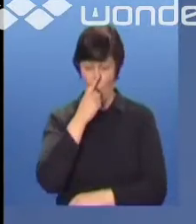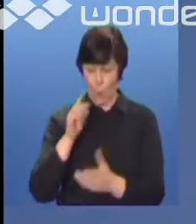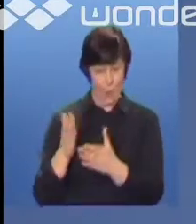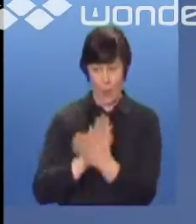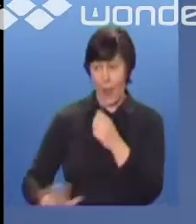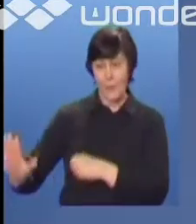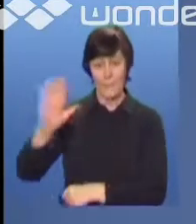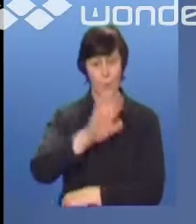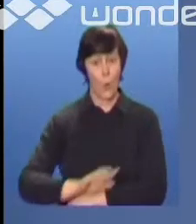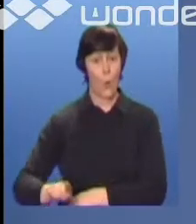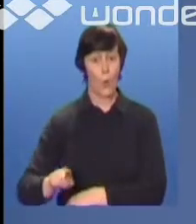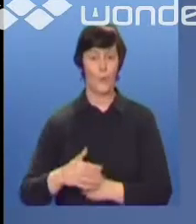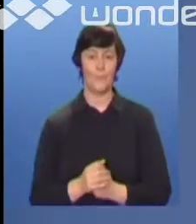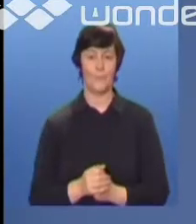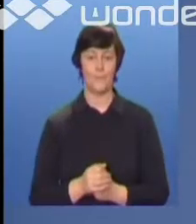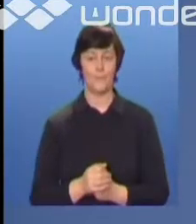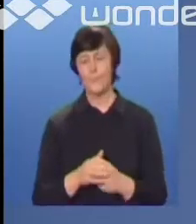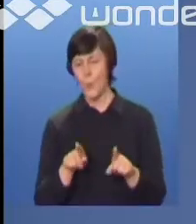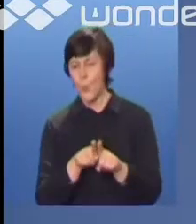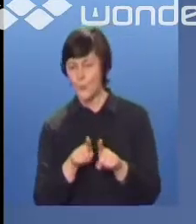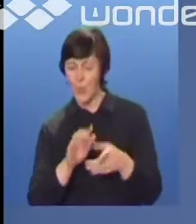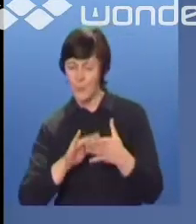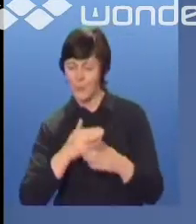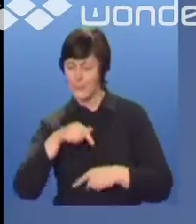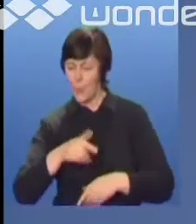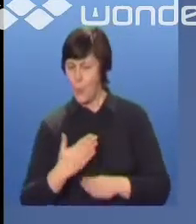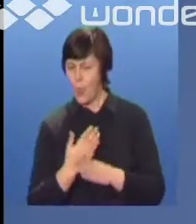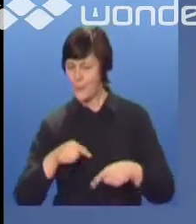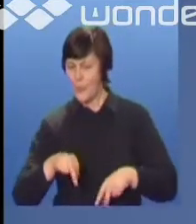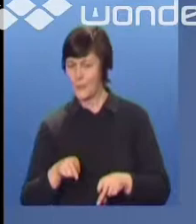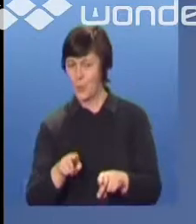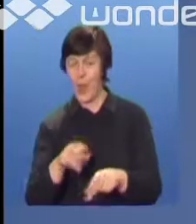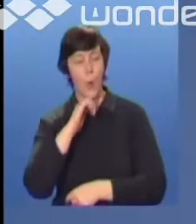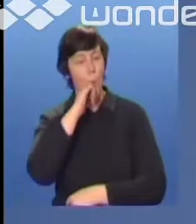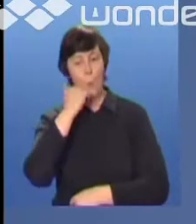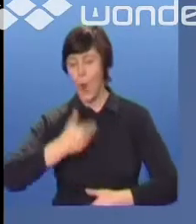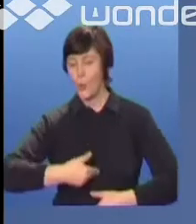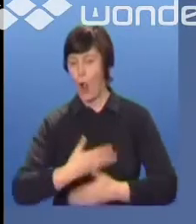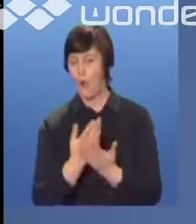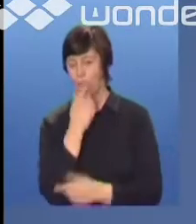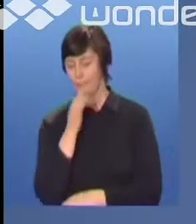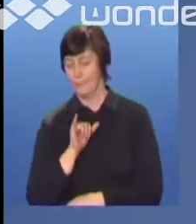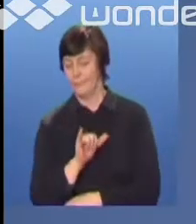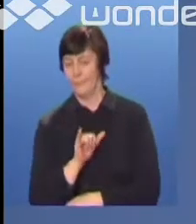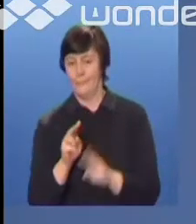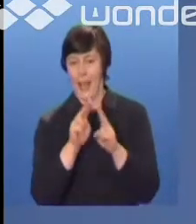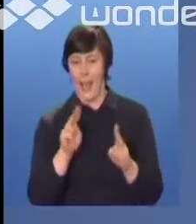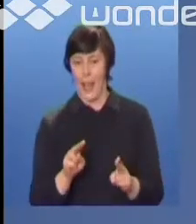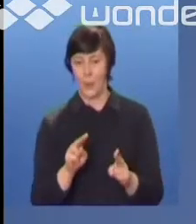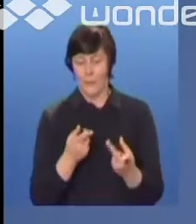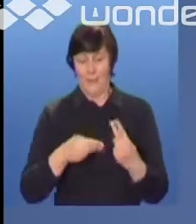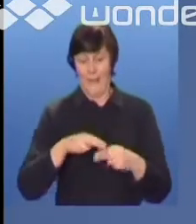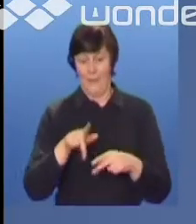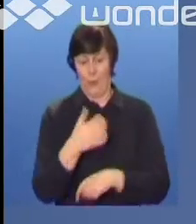individually. What's more, because of the way the system works, you'll no longer be offered unsuitable properties, and there's no penalty